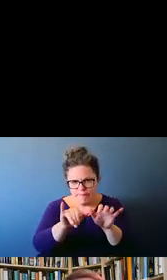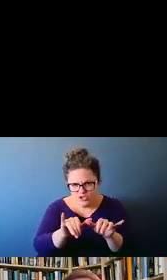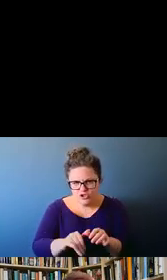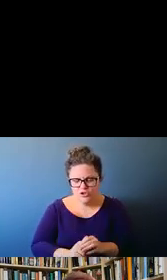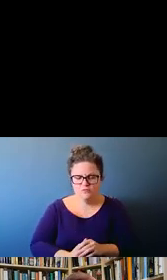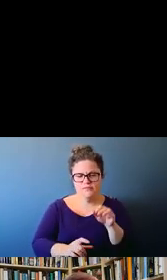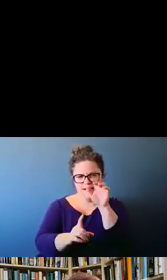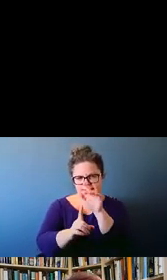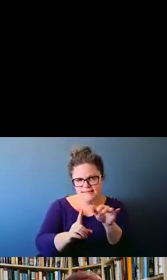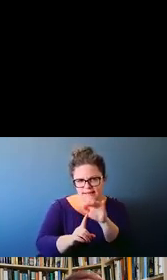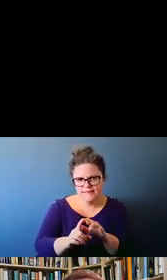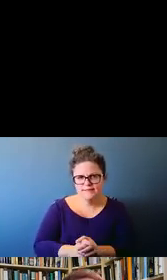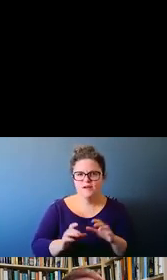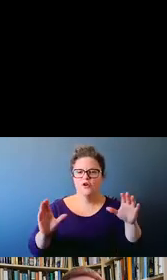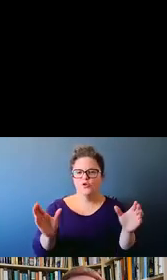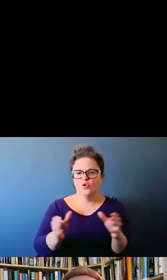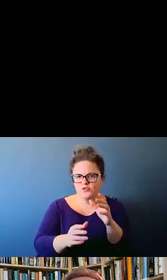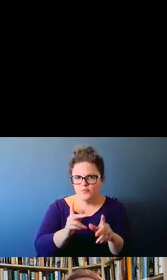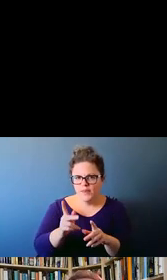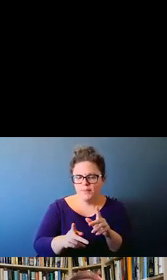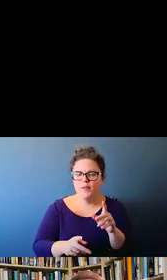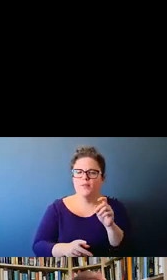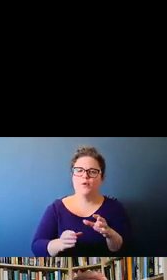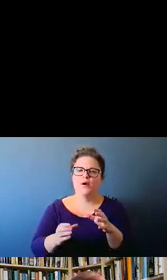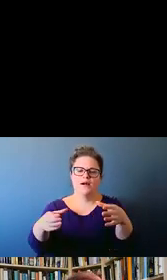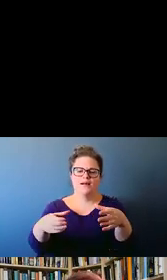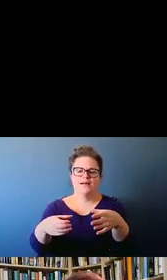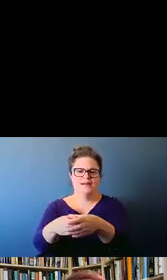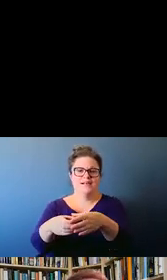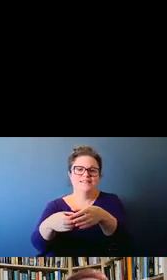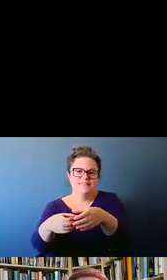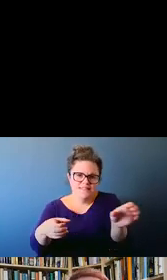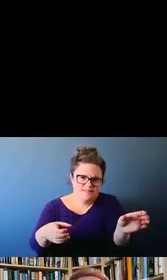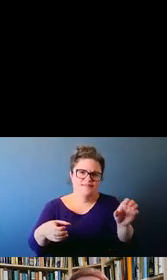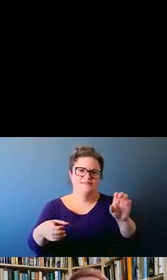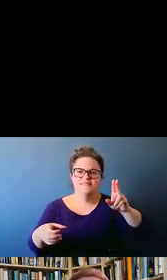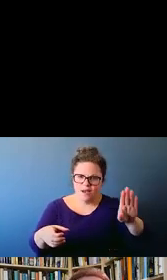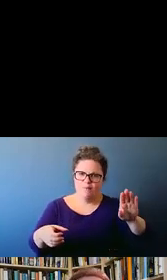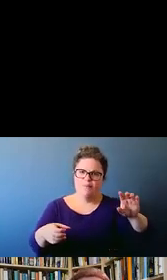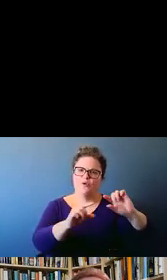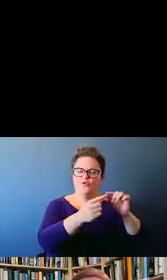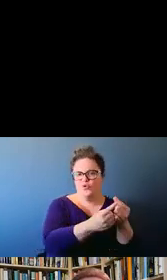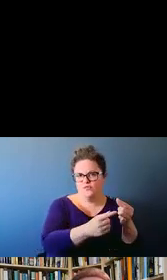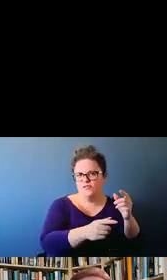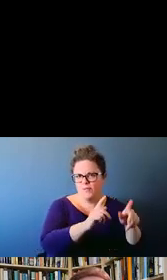people or subgroups within society, and to try and analyze what's happening for that group. So when you think